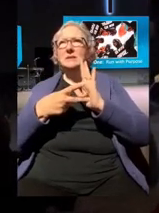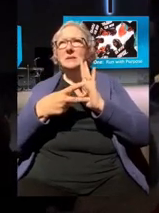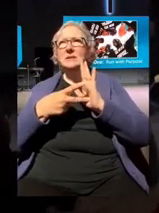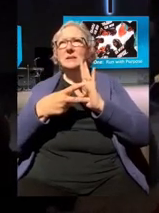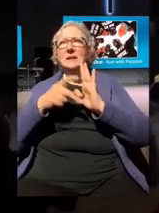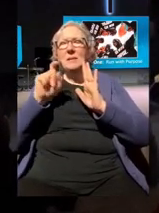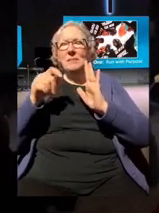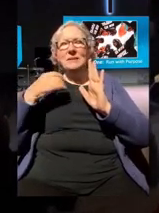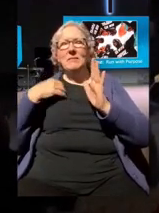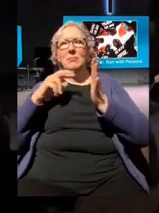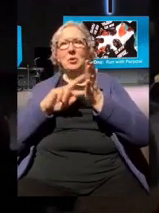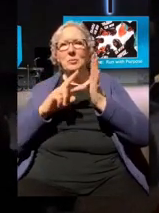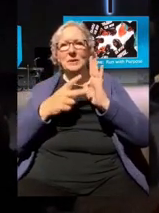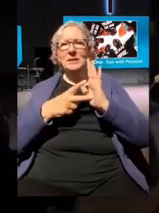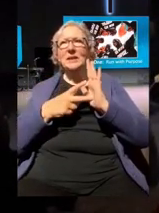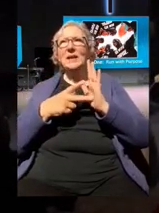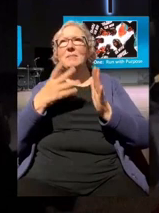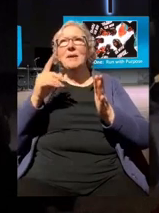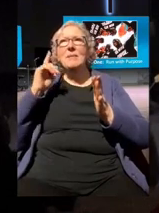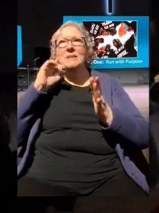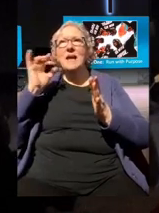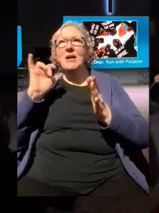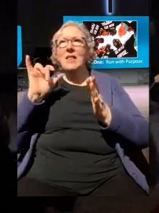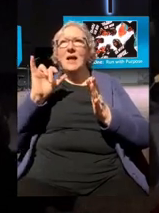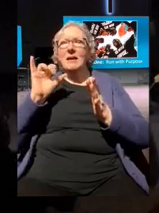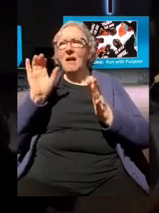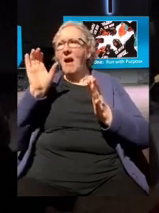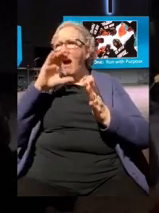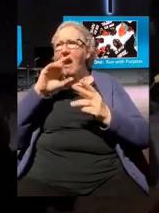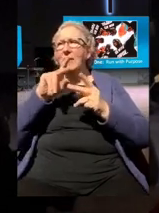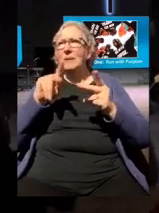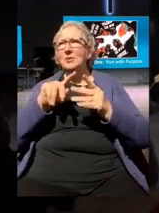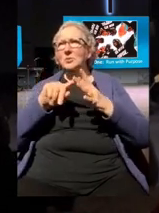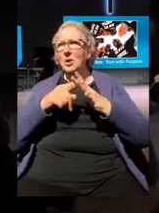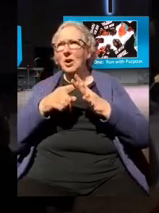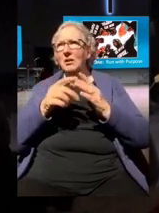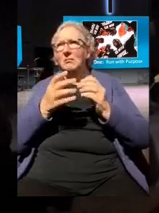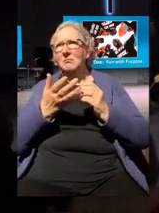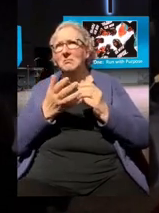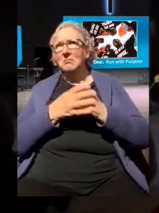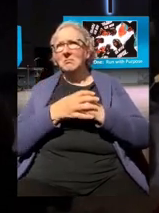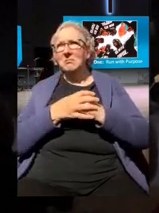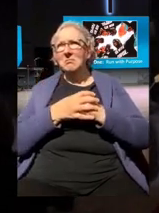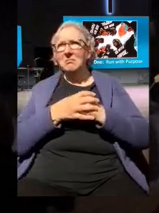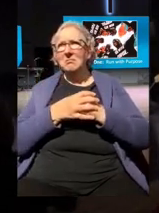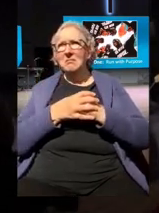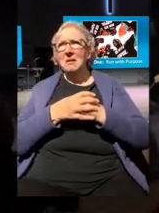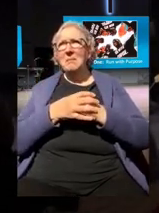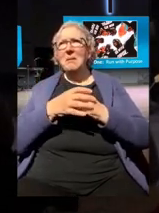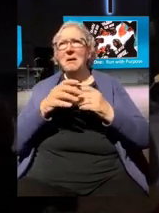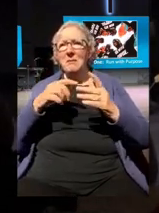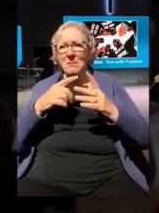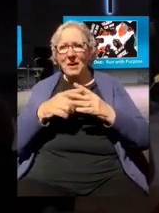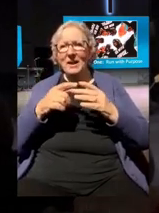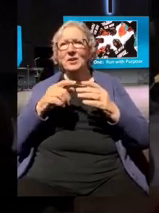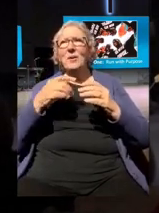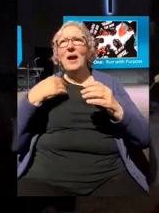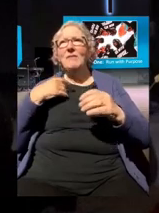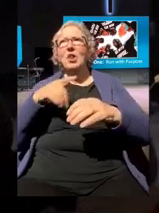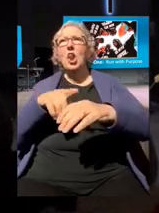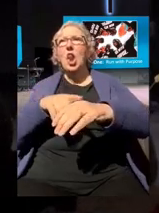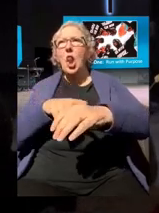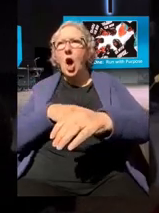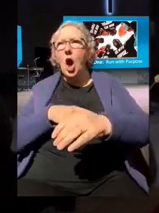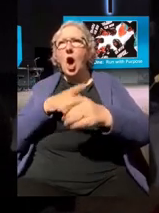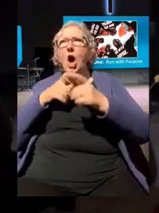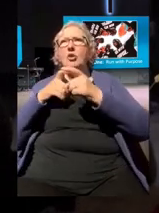run with purpose. This might sound like a bit of an odd place to start, but when you're embarking on a long run like